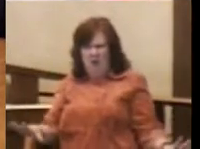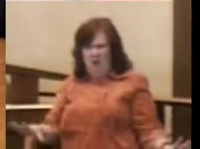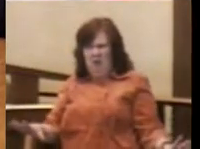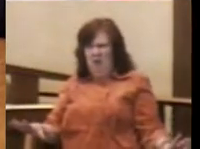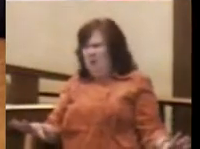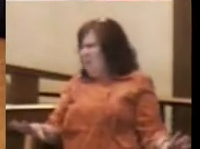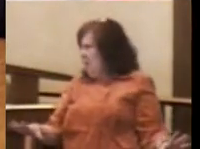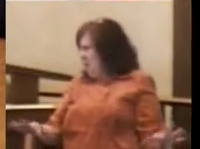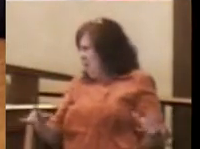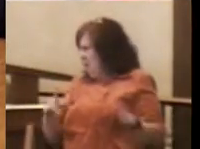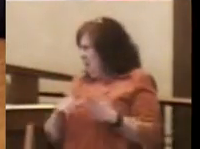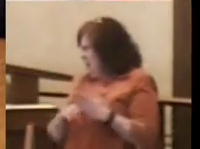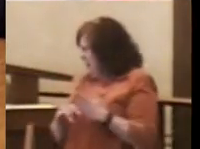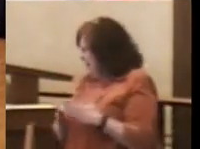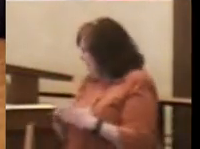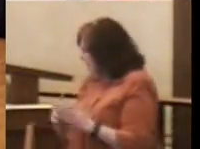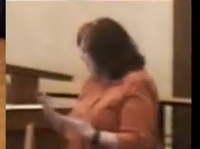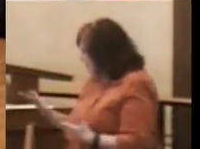What is this?